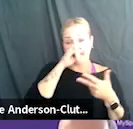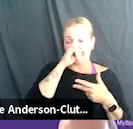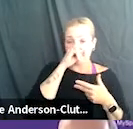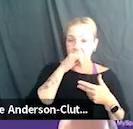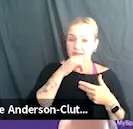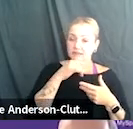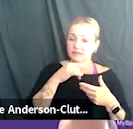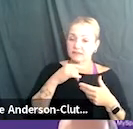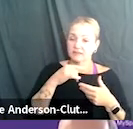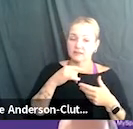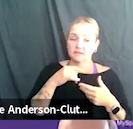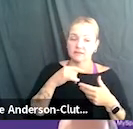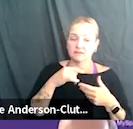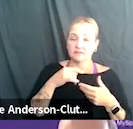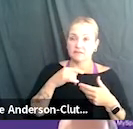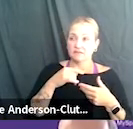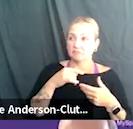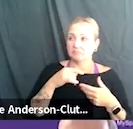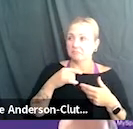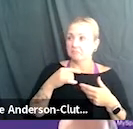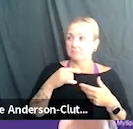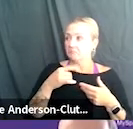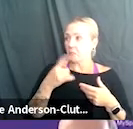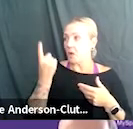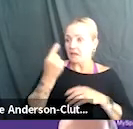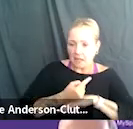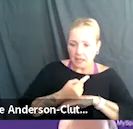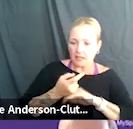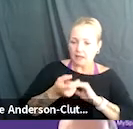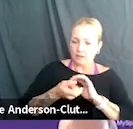of assumptions in saying that perhaps it's related to the